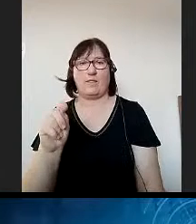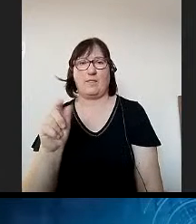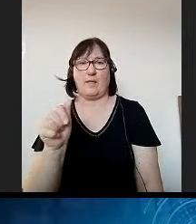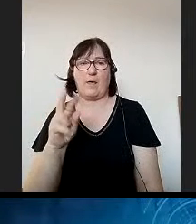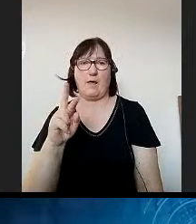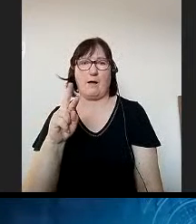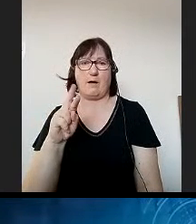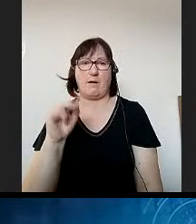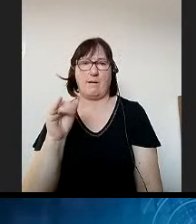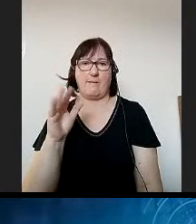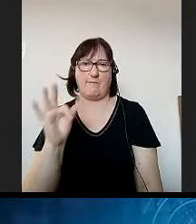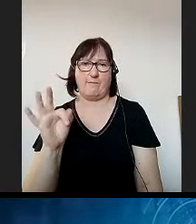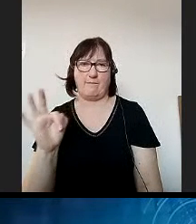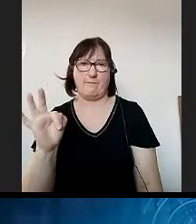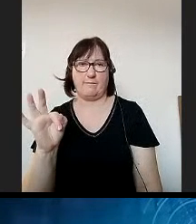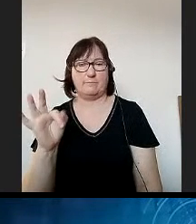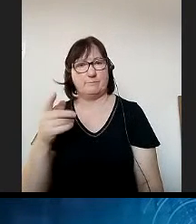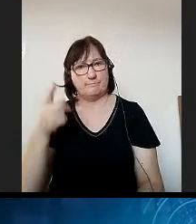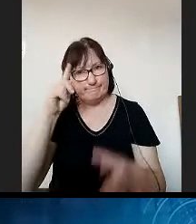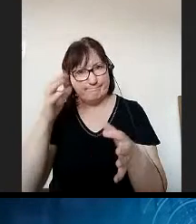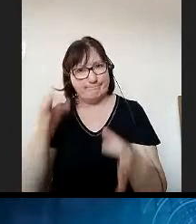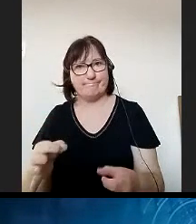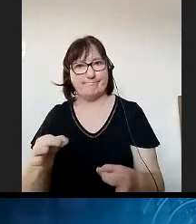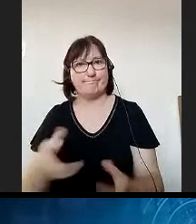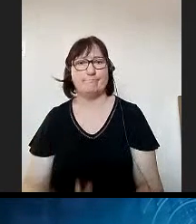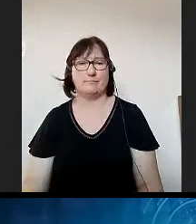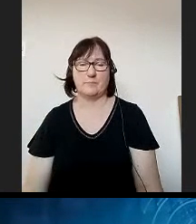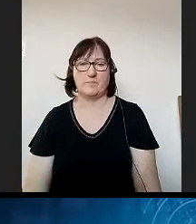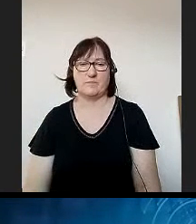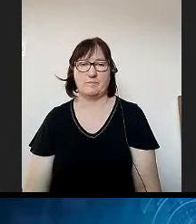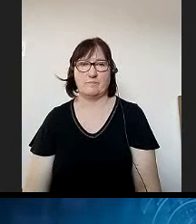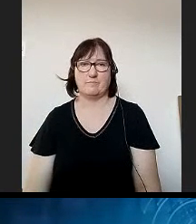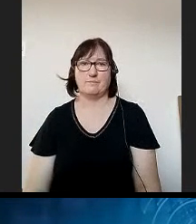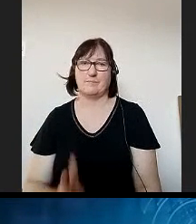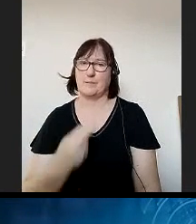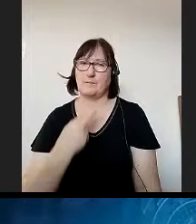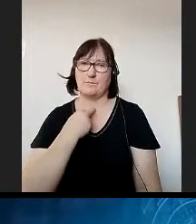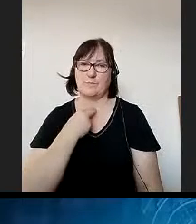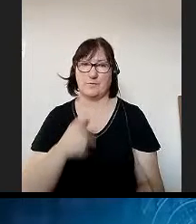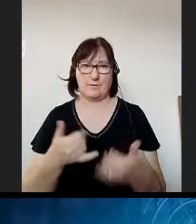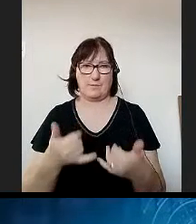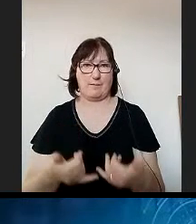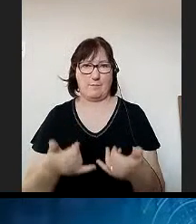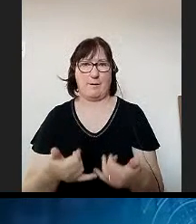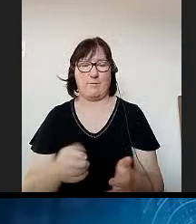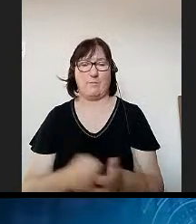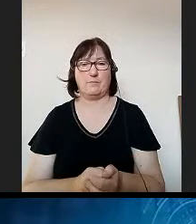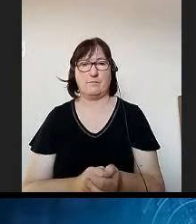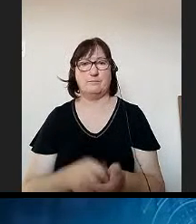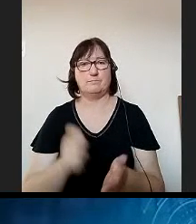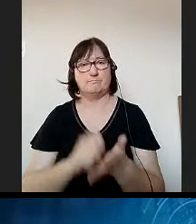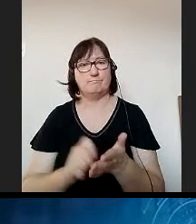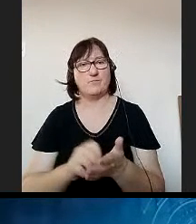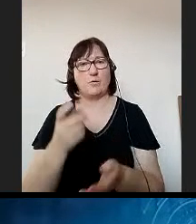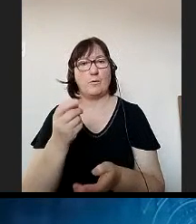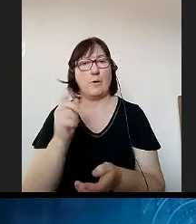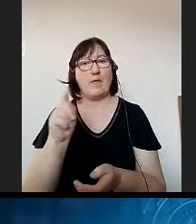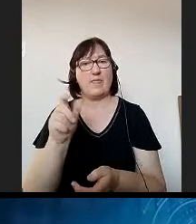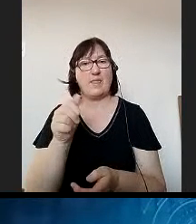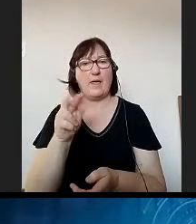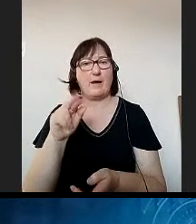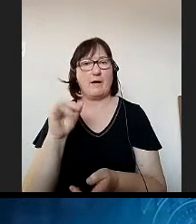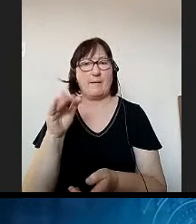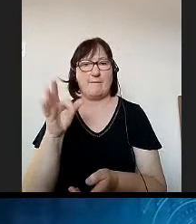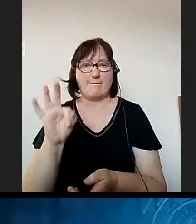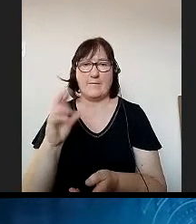Thanks, Patricia. Unfortunately, currently, applications for tariff determinations are still done through